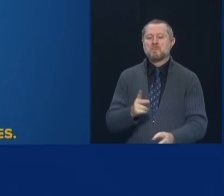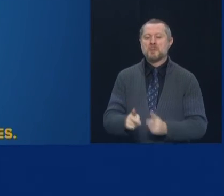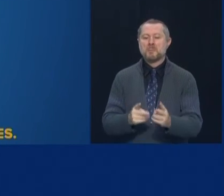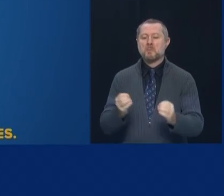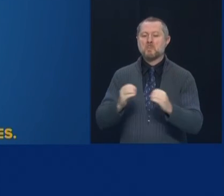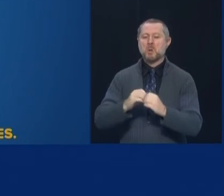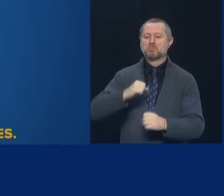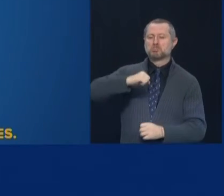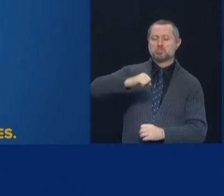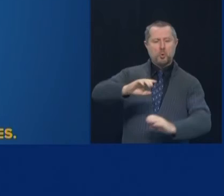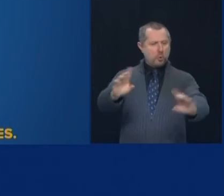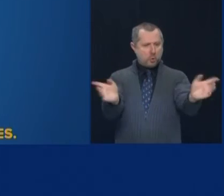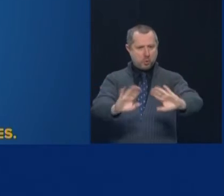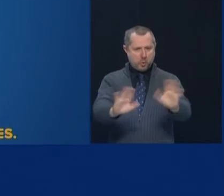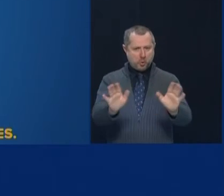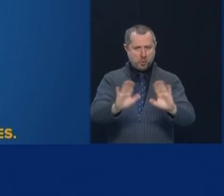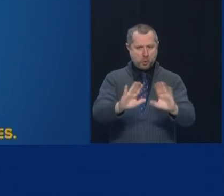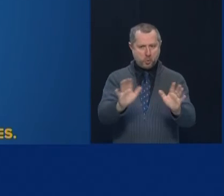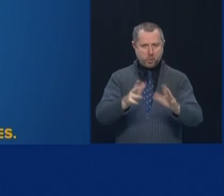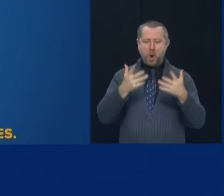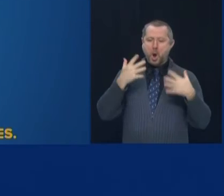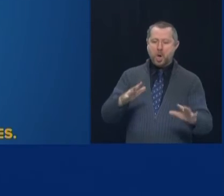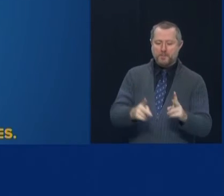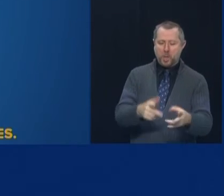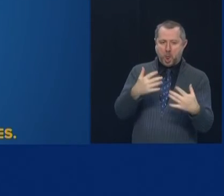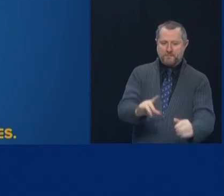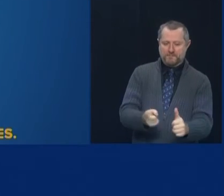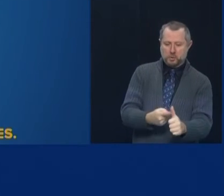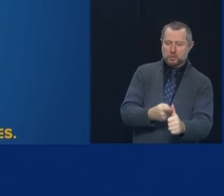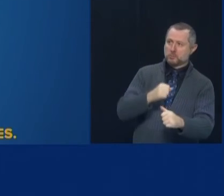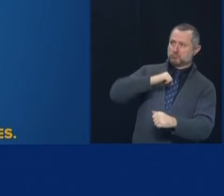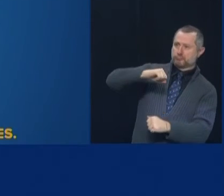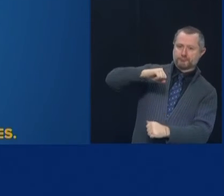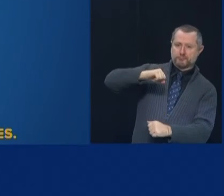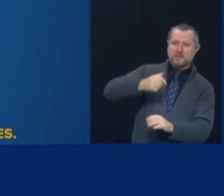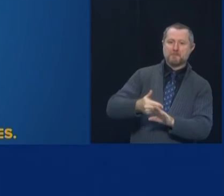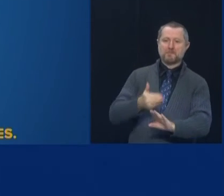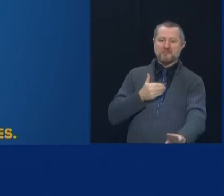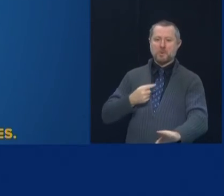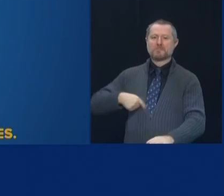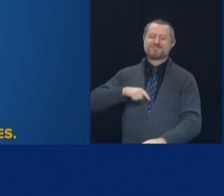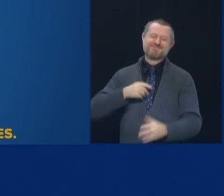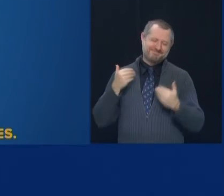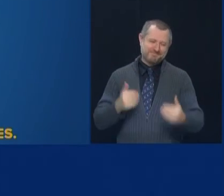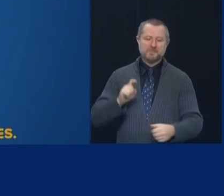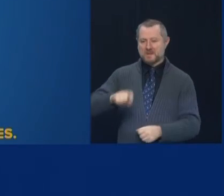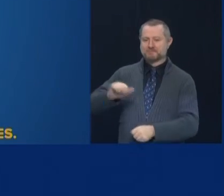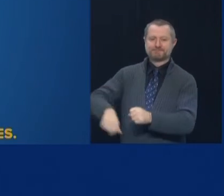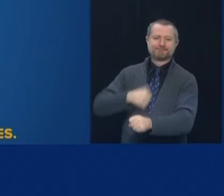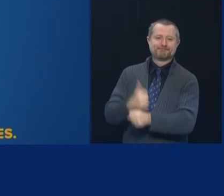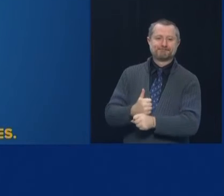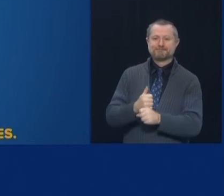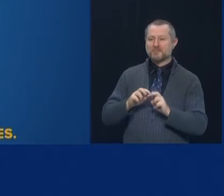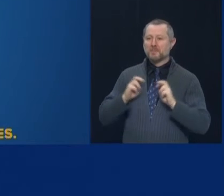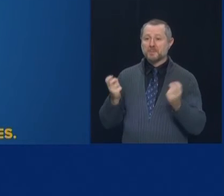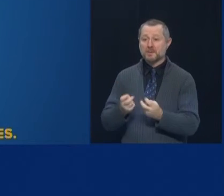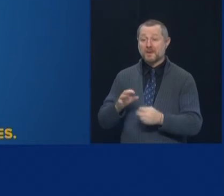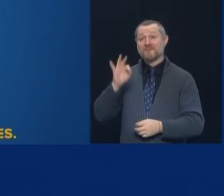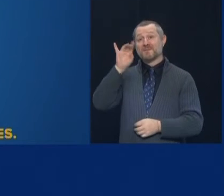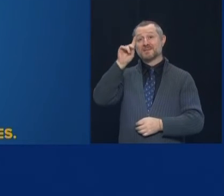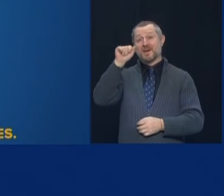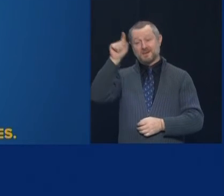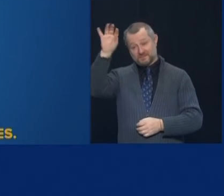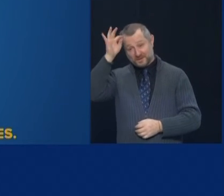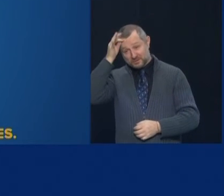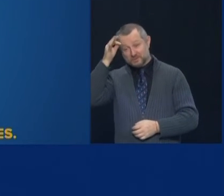panels. The FDA and this administration created the cynicism.